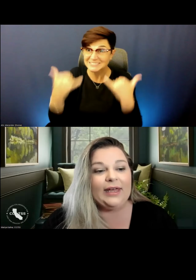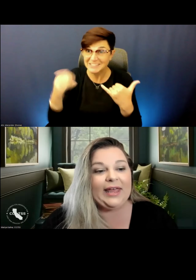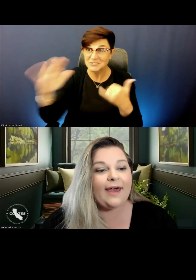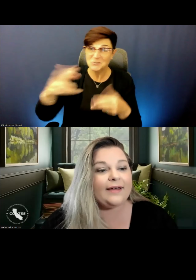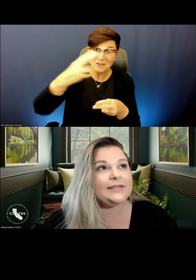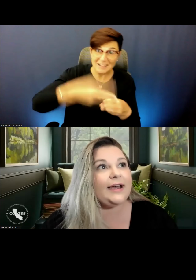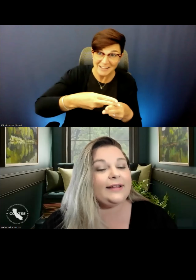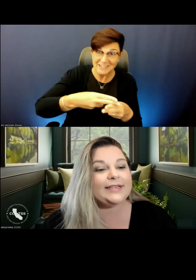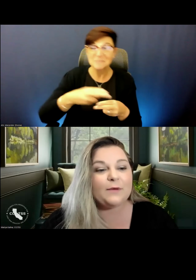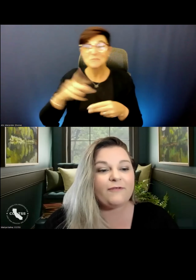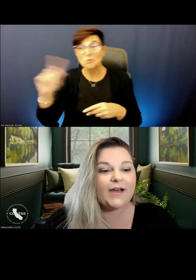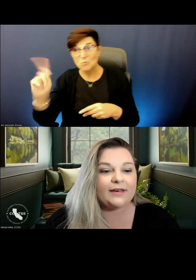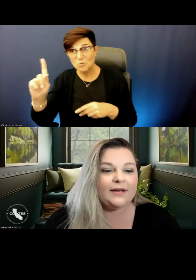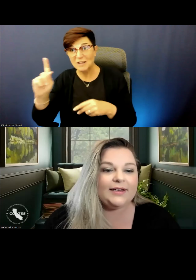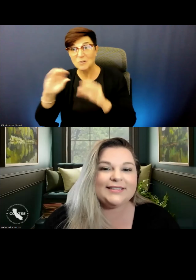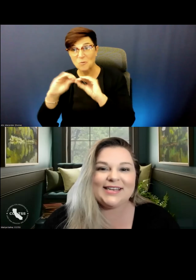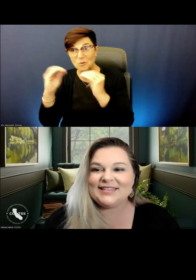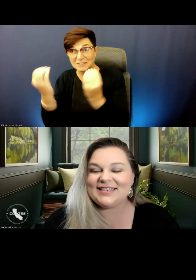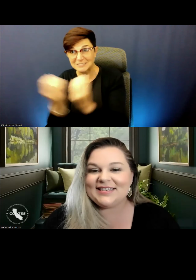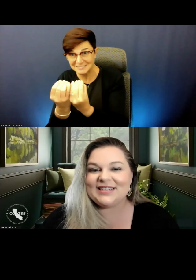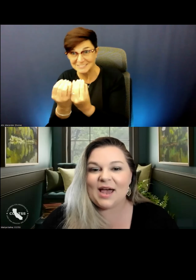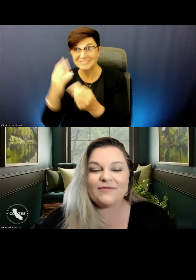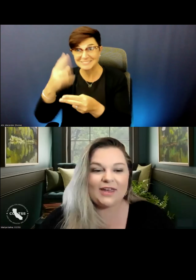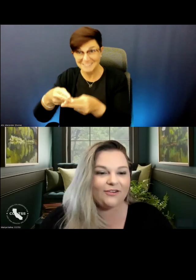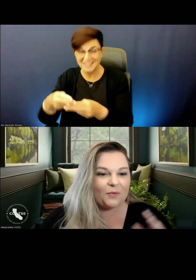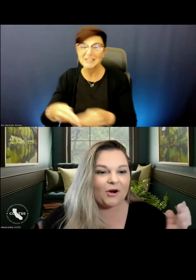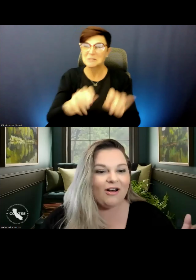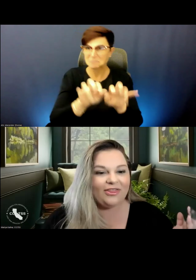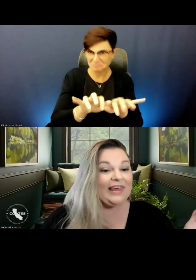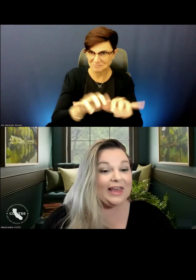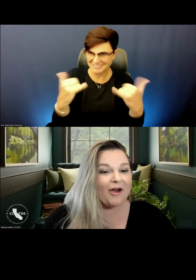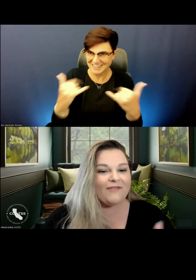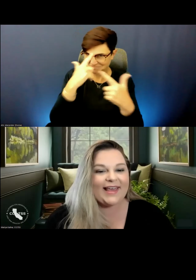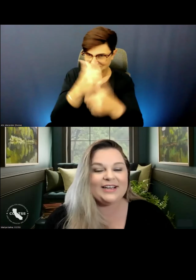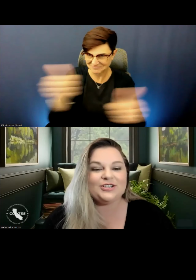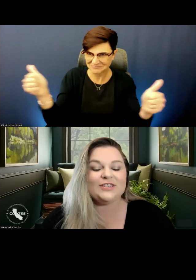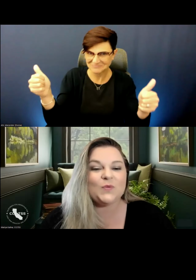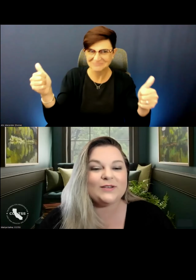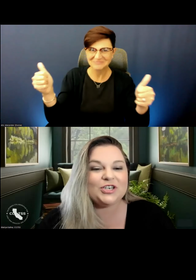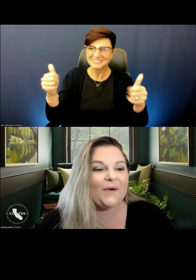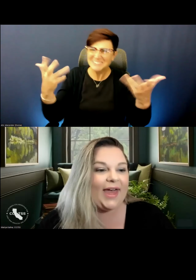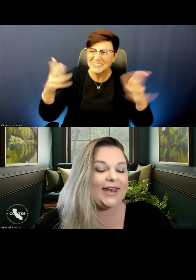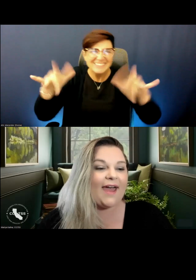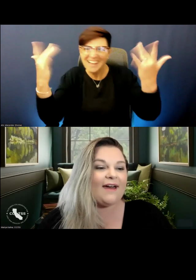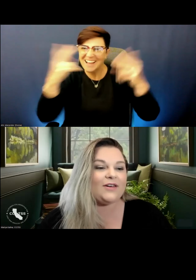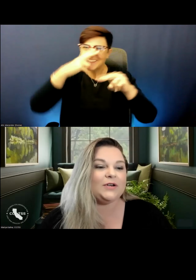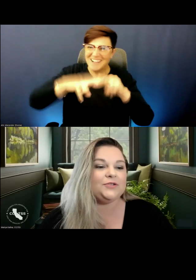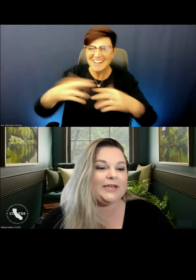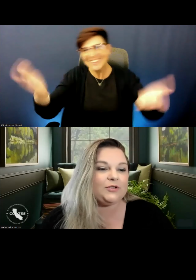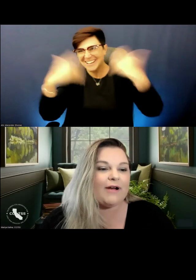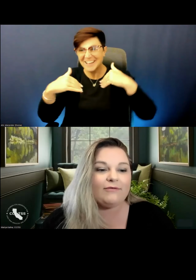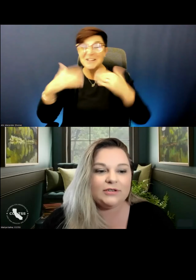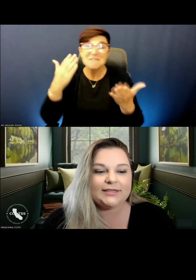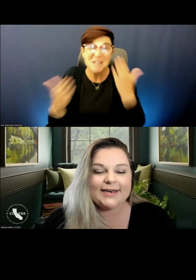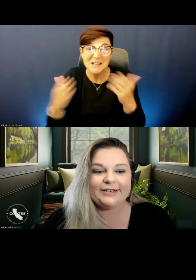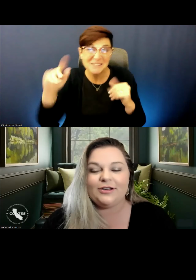chat. And let's keep it fun. Since this is the time of the year that we're all thinking about vacations, why don't you go ahead and add your